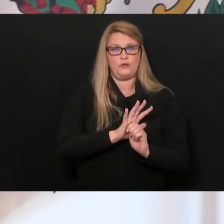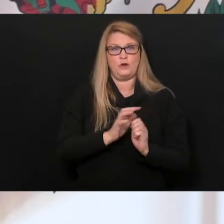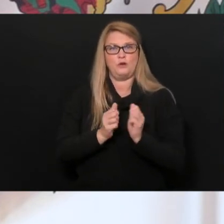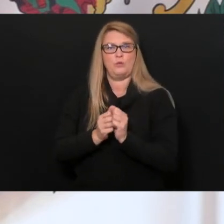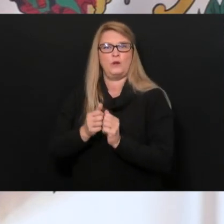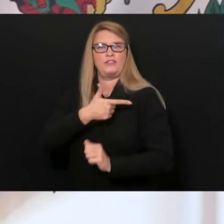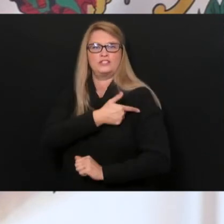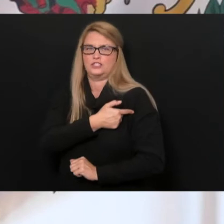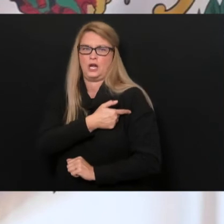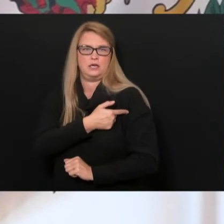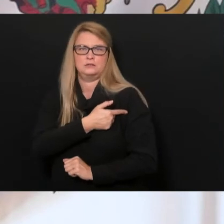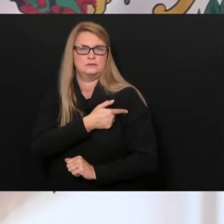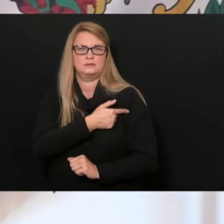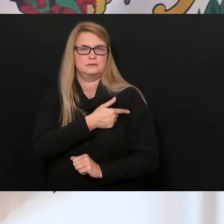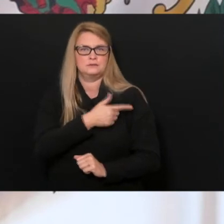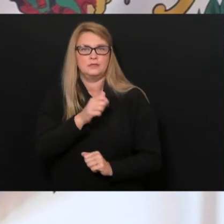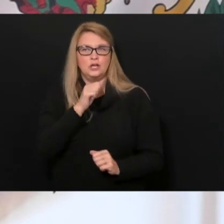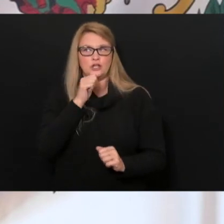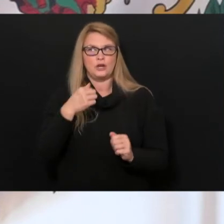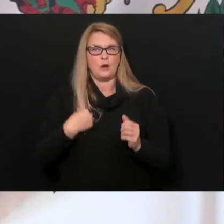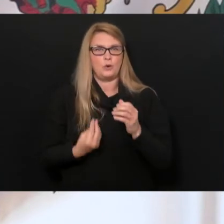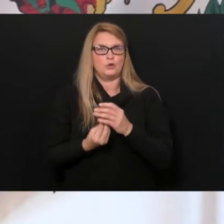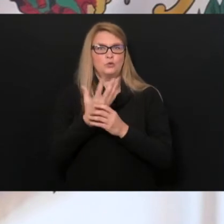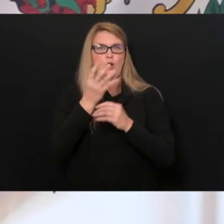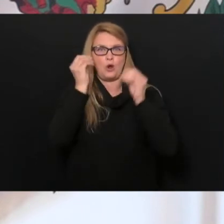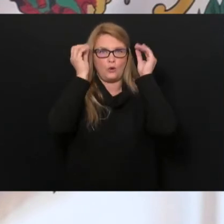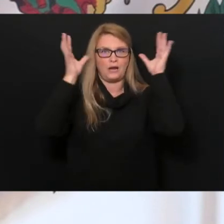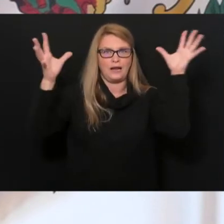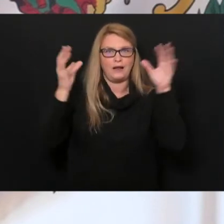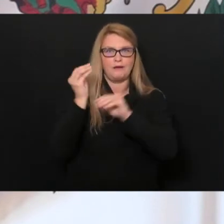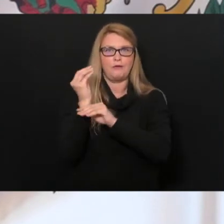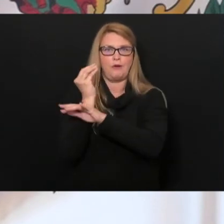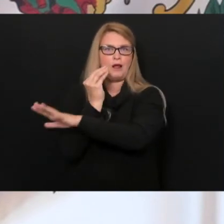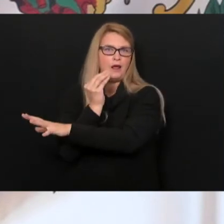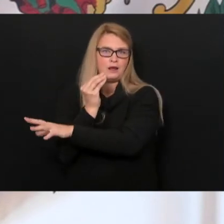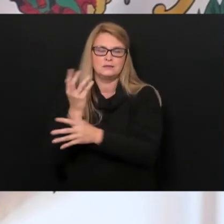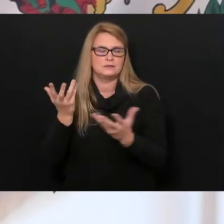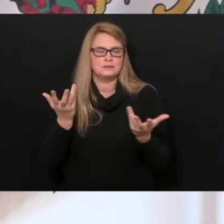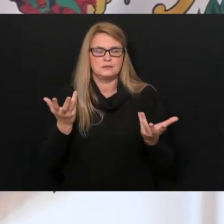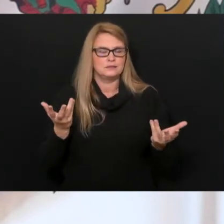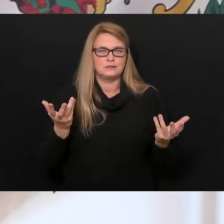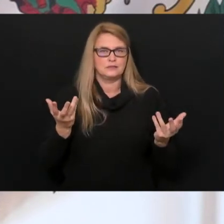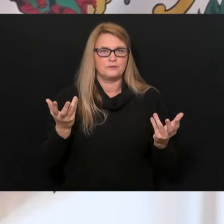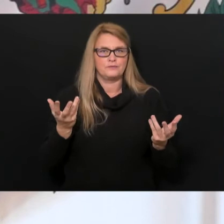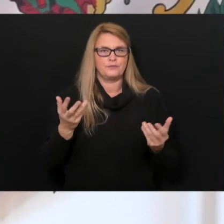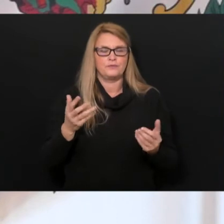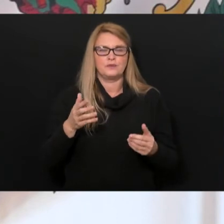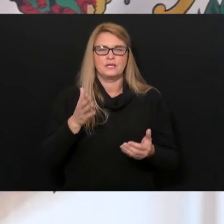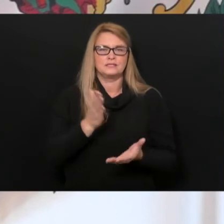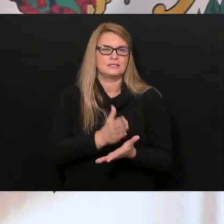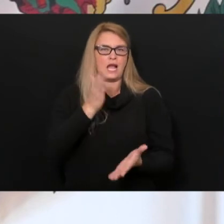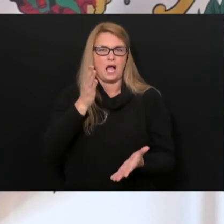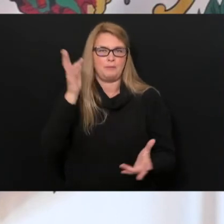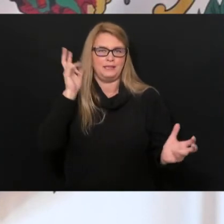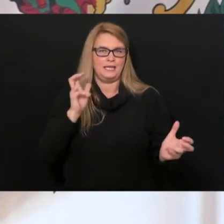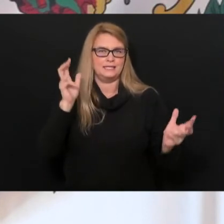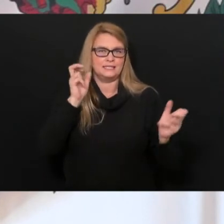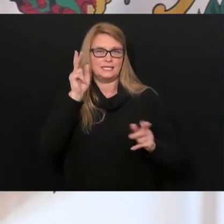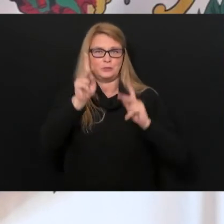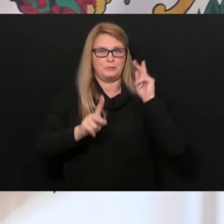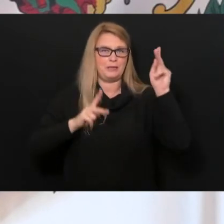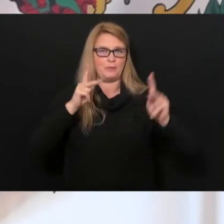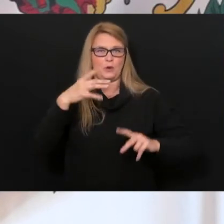not going to grow antlers. You're not going to grow a third hand. I mean, for crying out loud, quit listening to these people that are